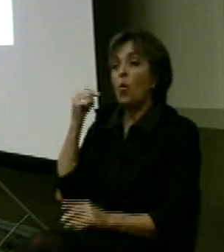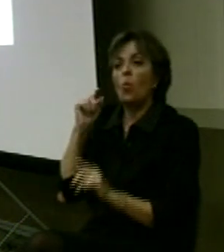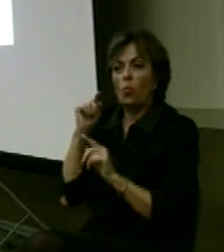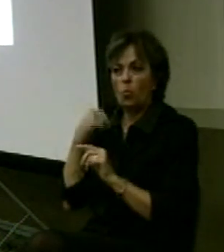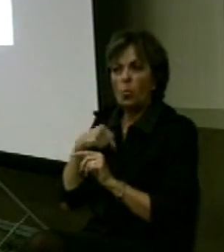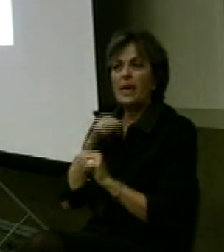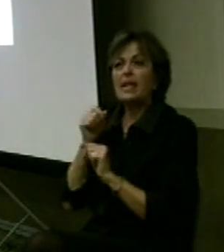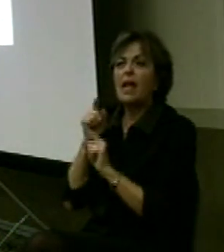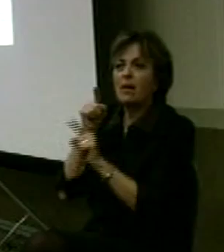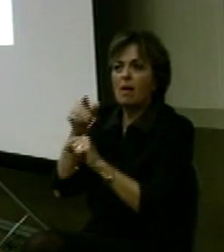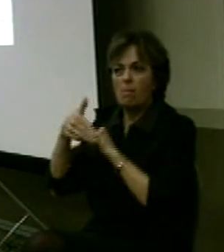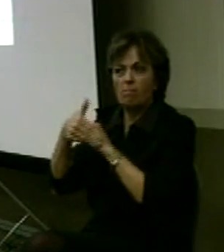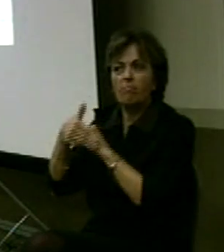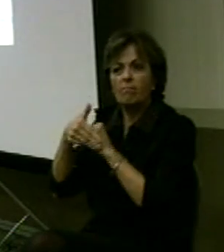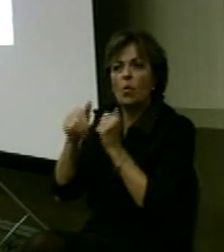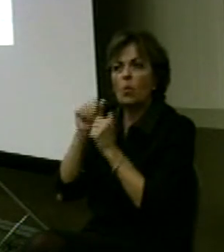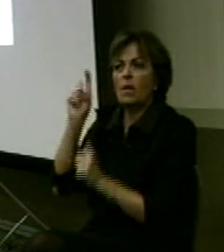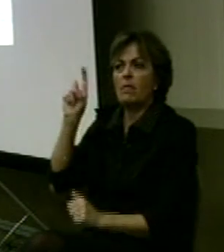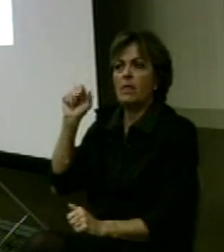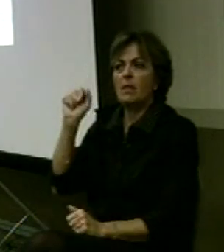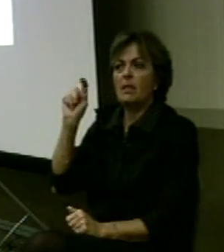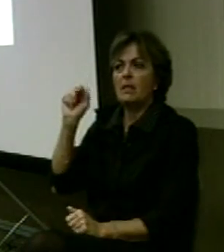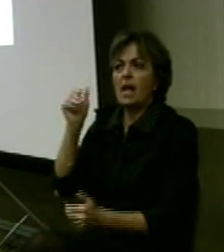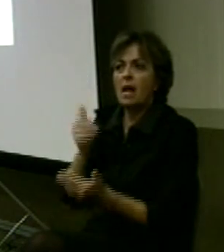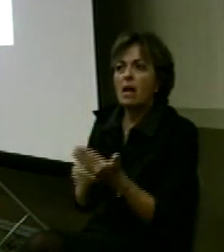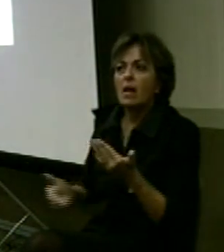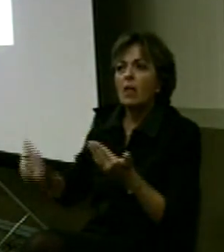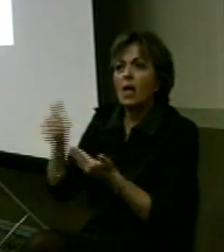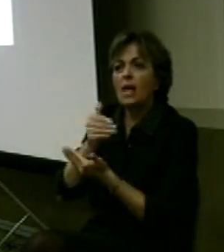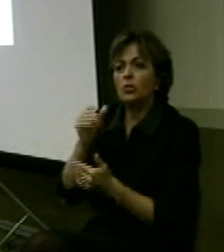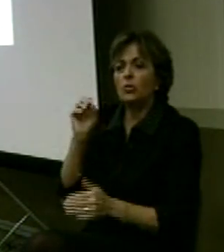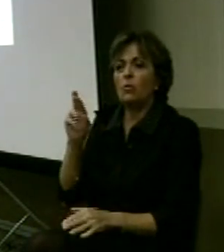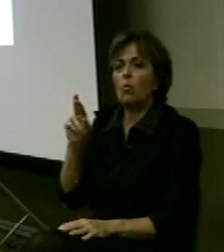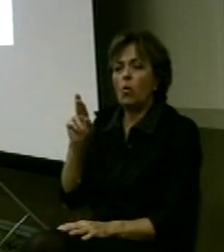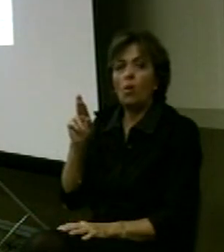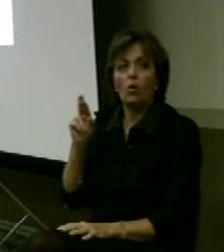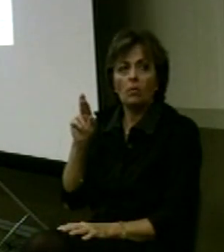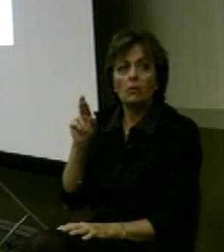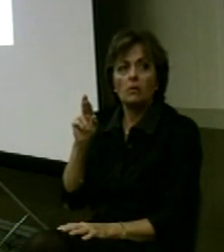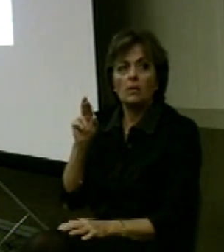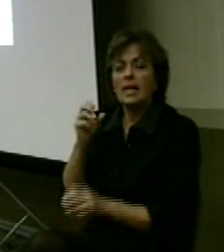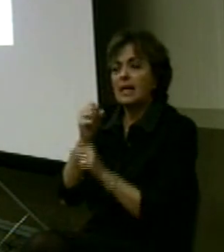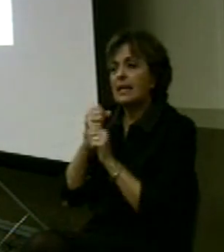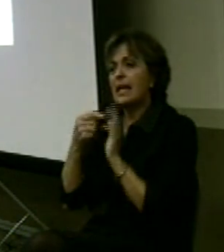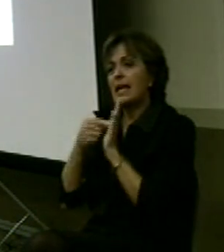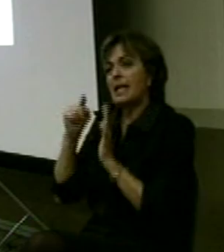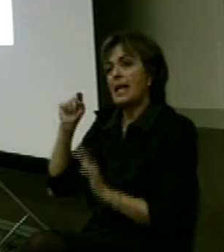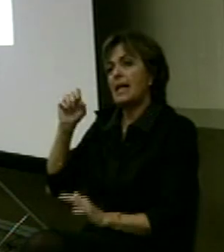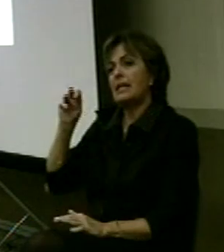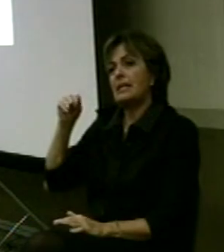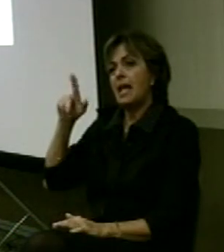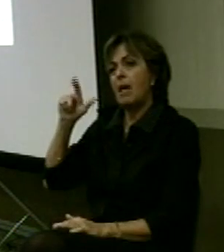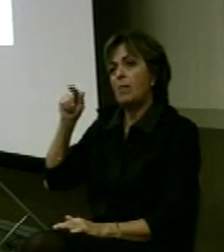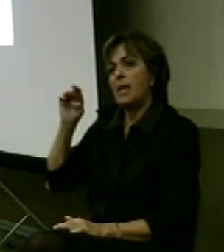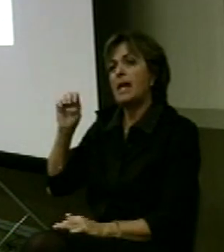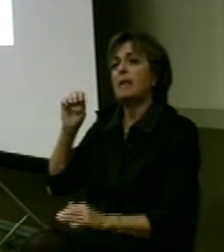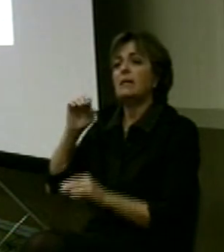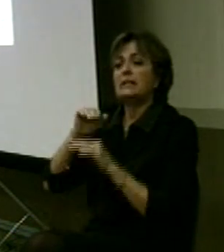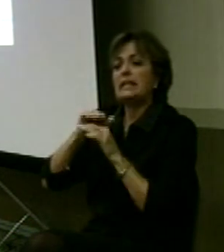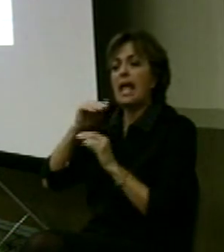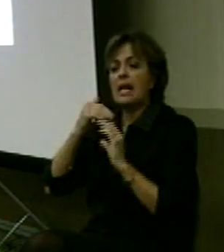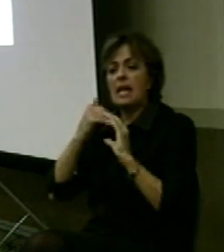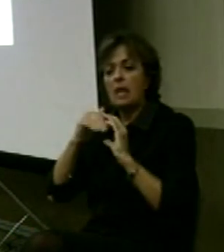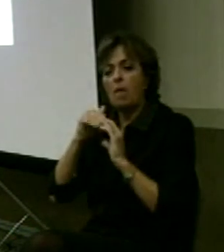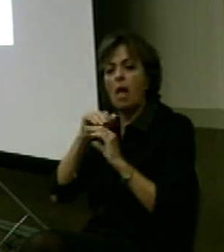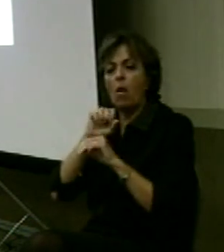We can come out and assist you with the data collection or getting a template to you, emailing it to